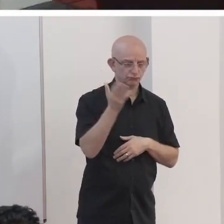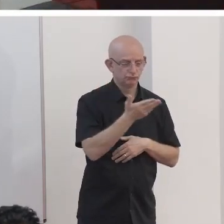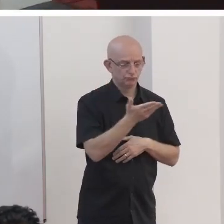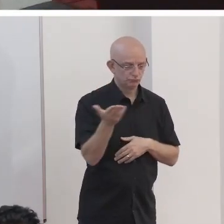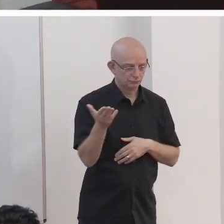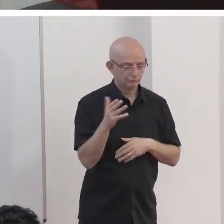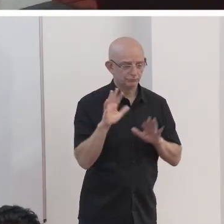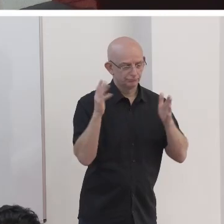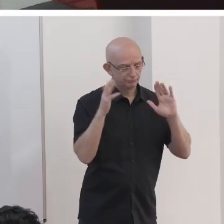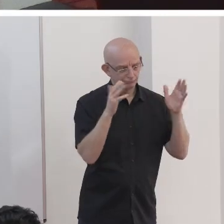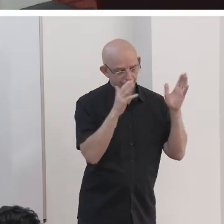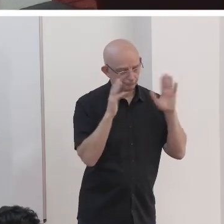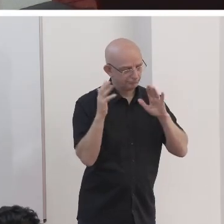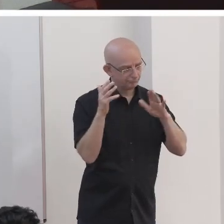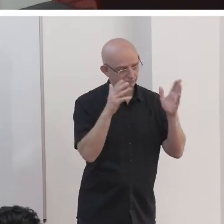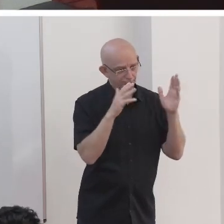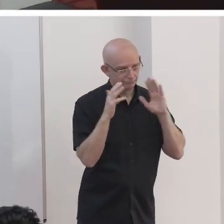also feel.